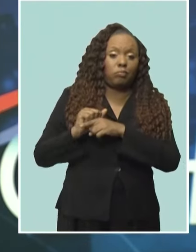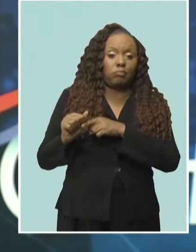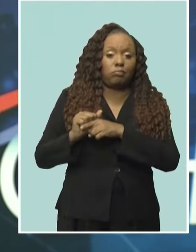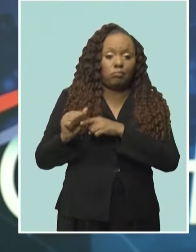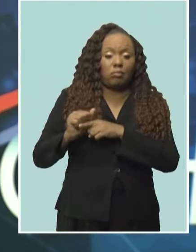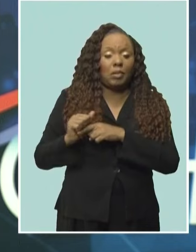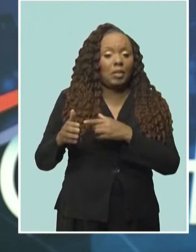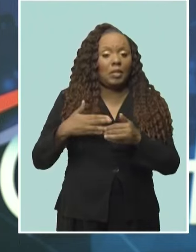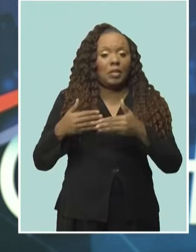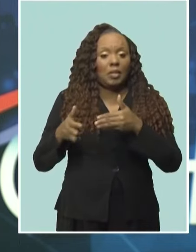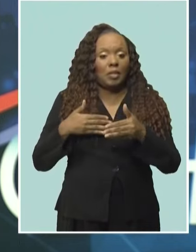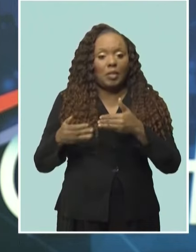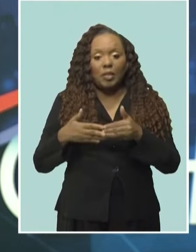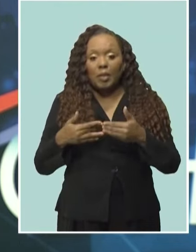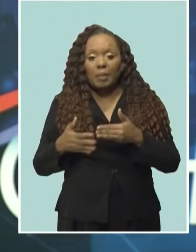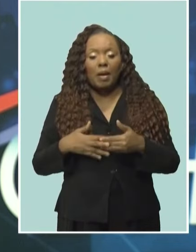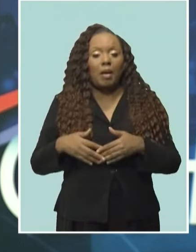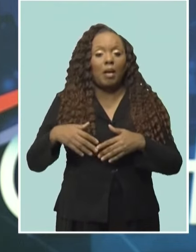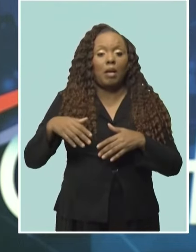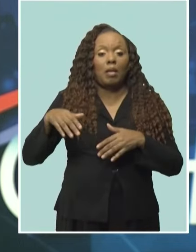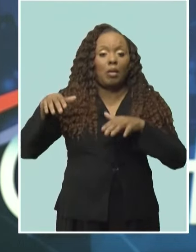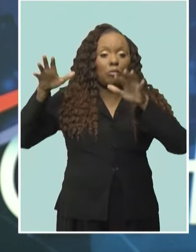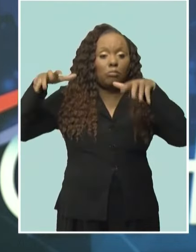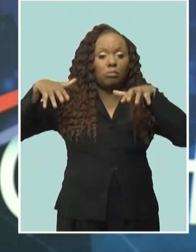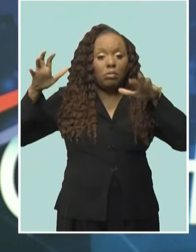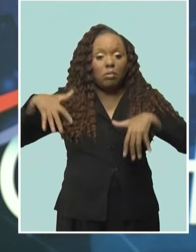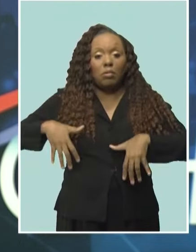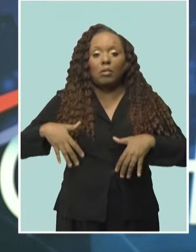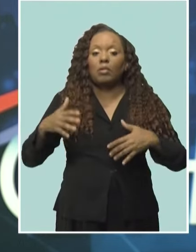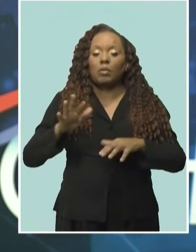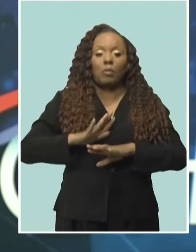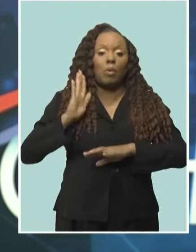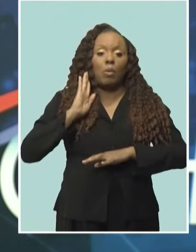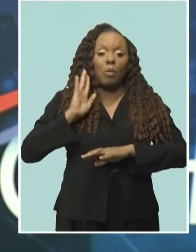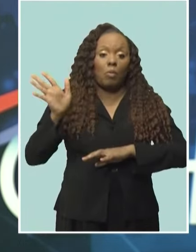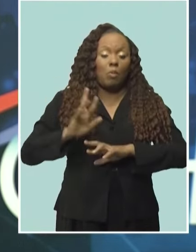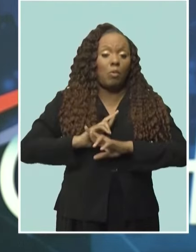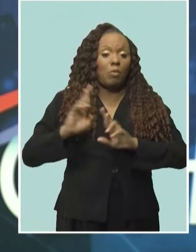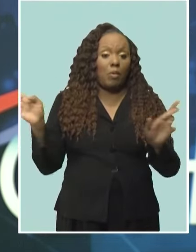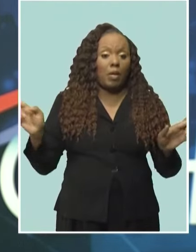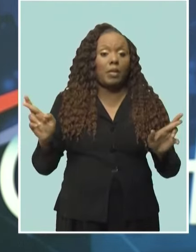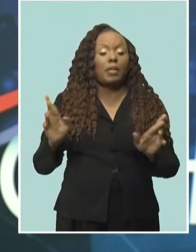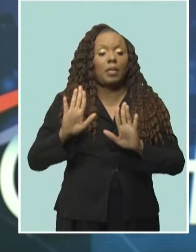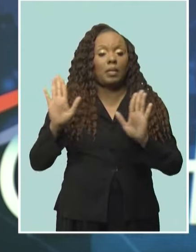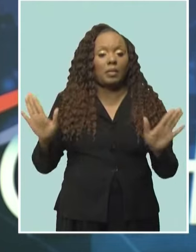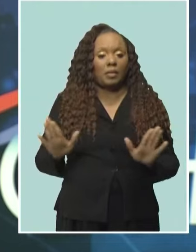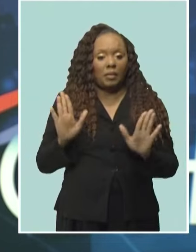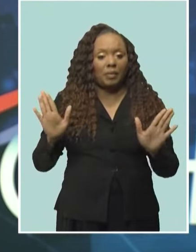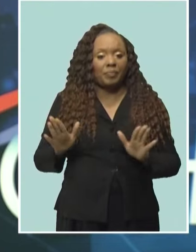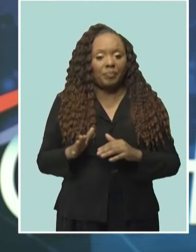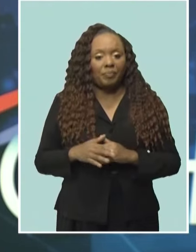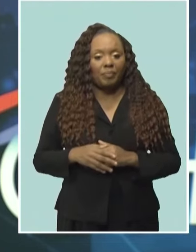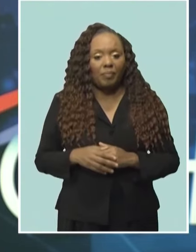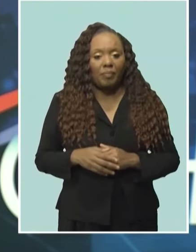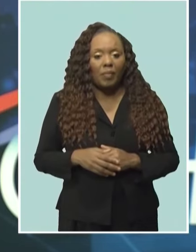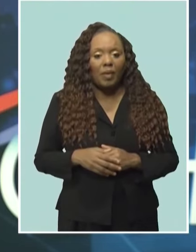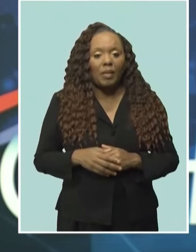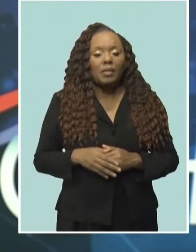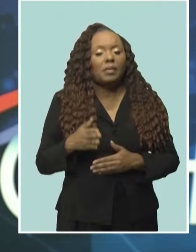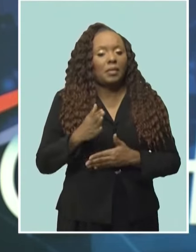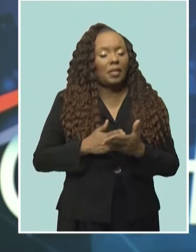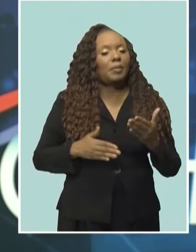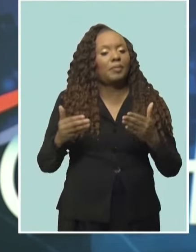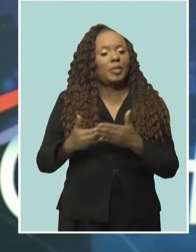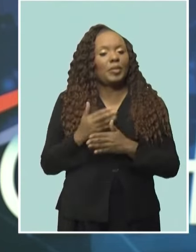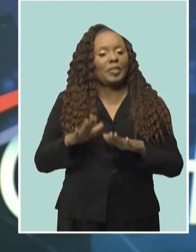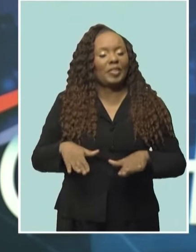and despite losing some days to inclement weather, they will be ready for the semi-finals on Sunday. He says the slate of semi-finalists